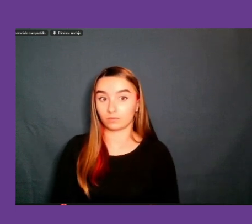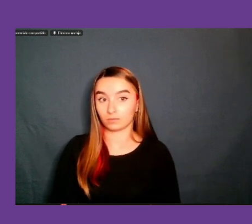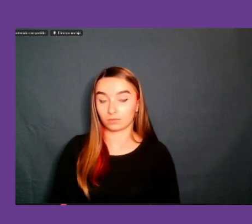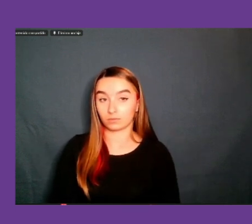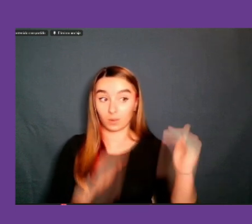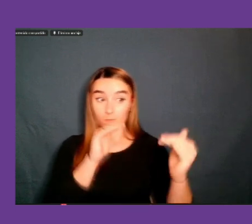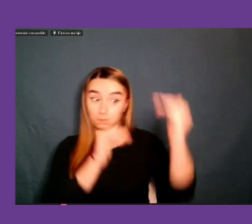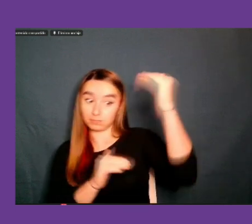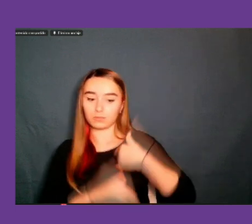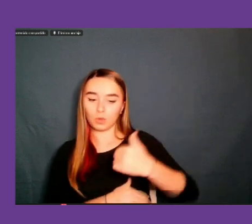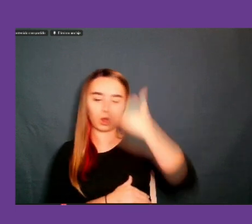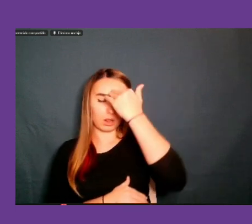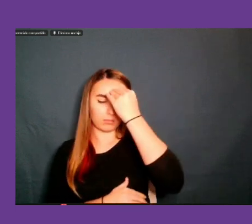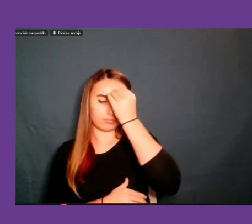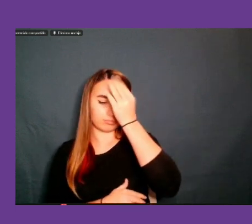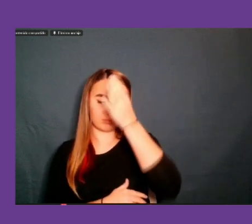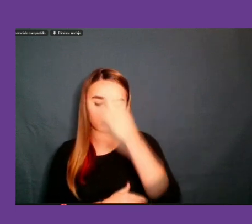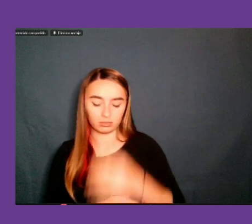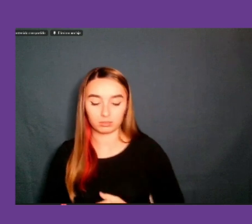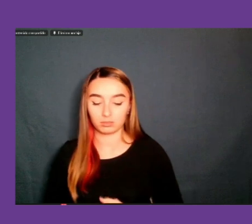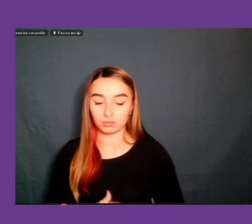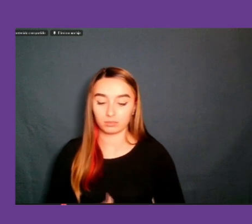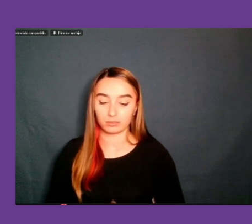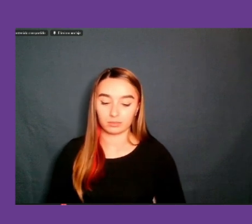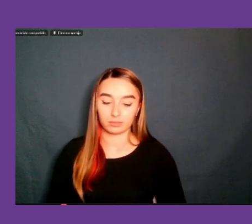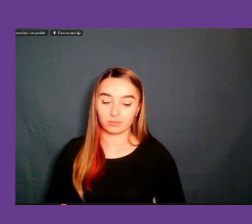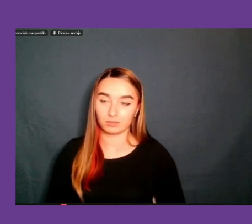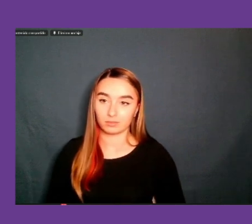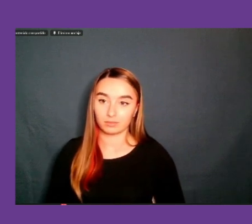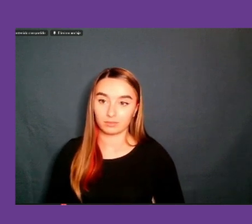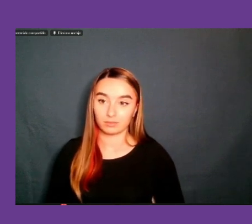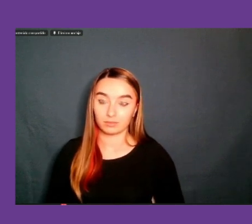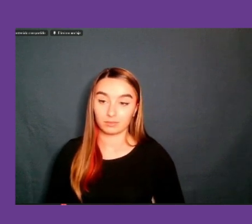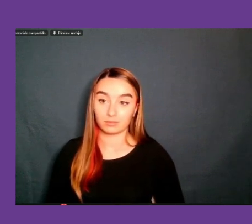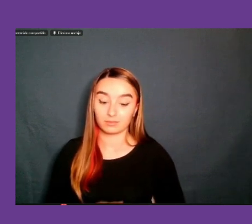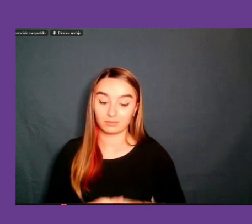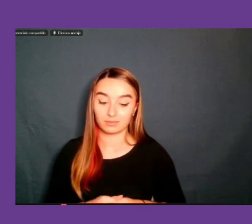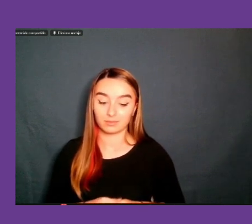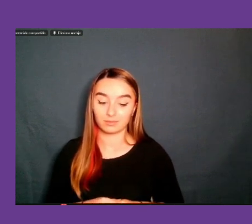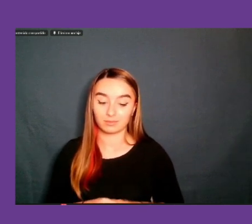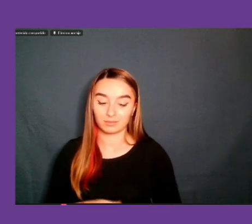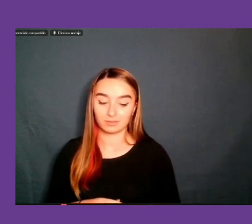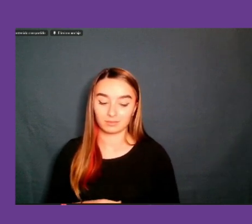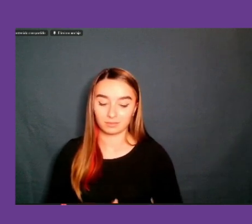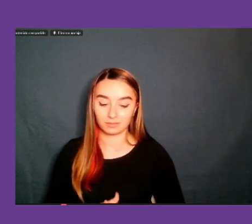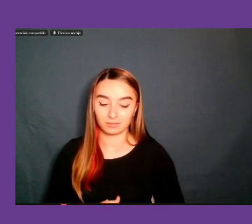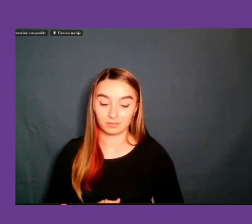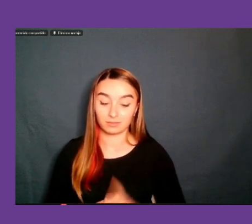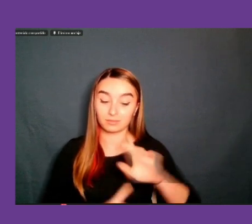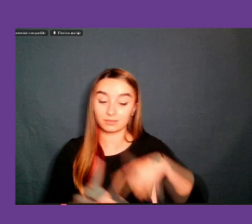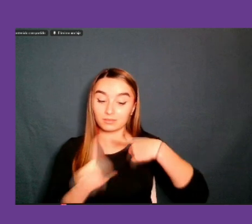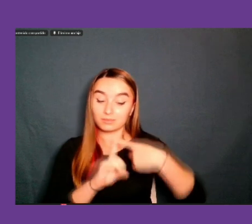lack of these difficulties, if you wish, and also on top of that, the processes